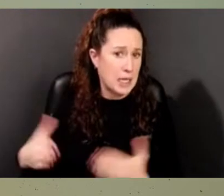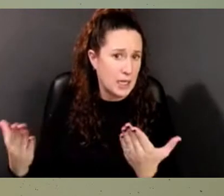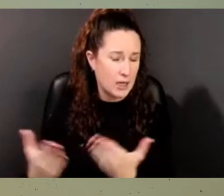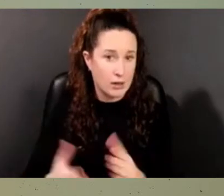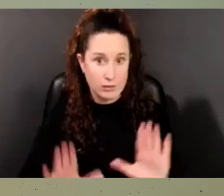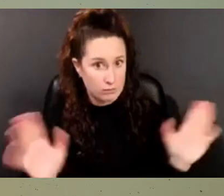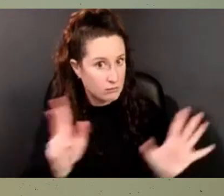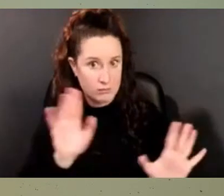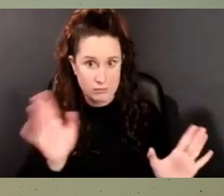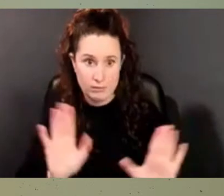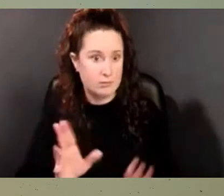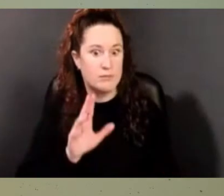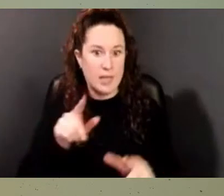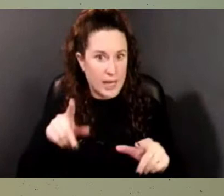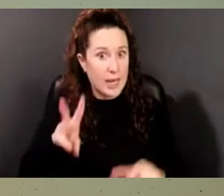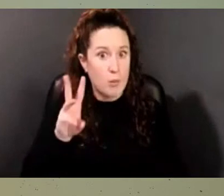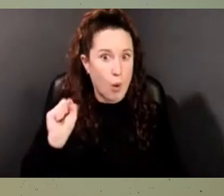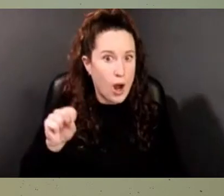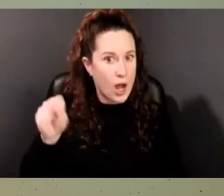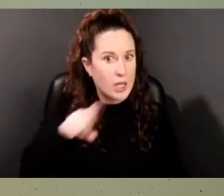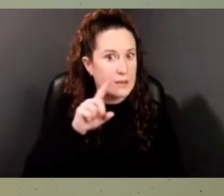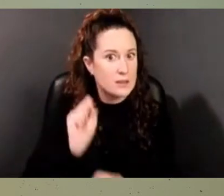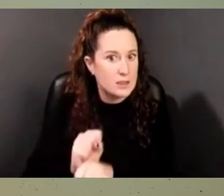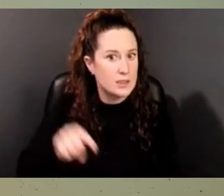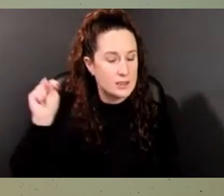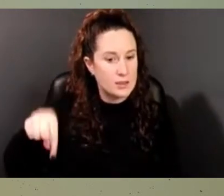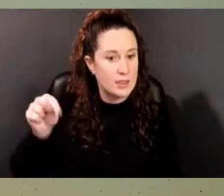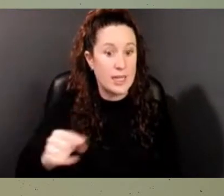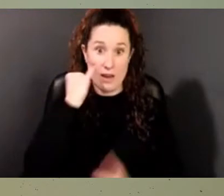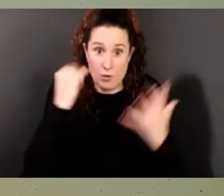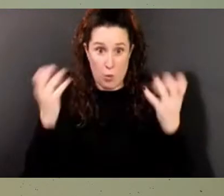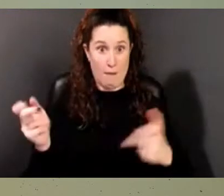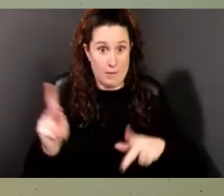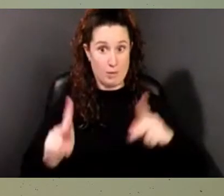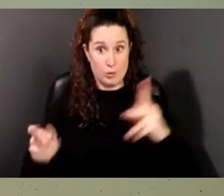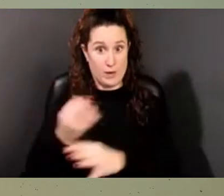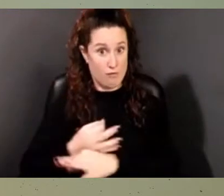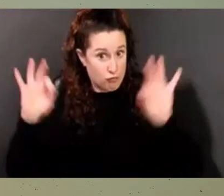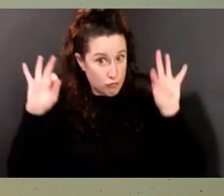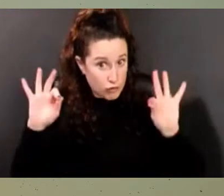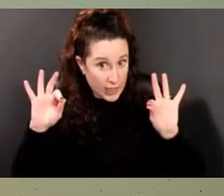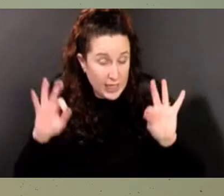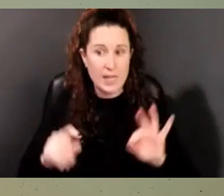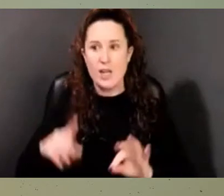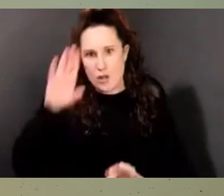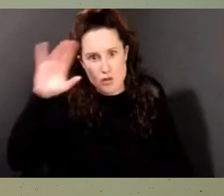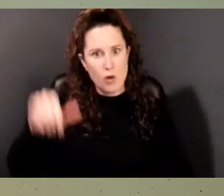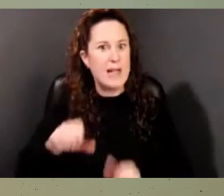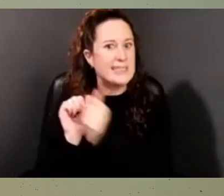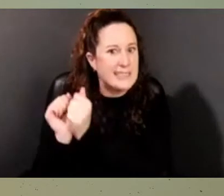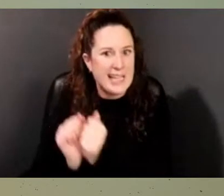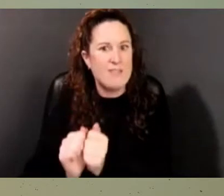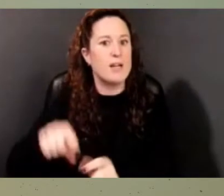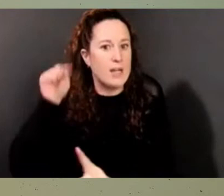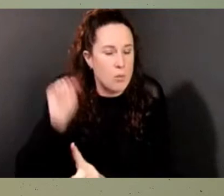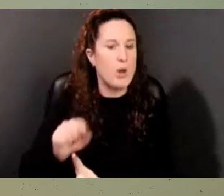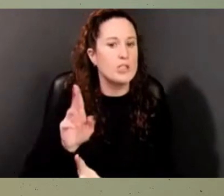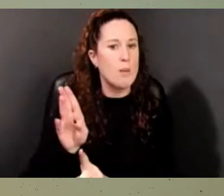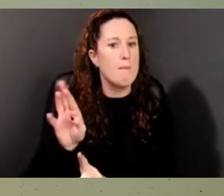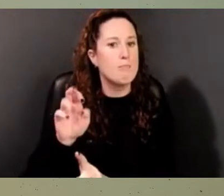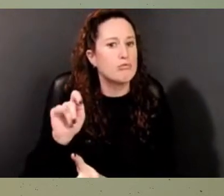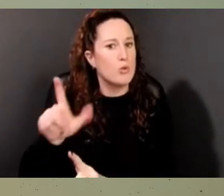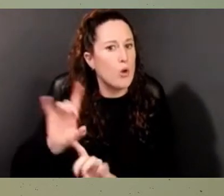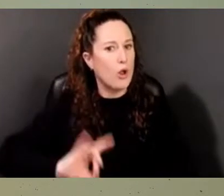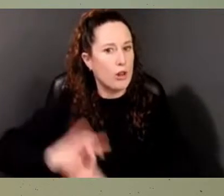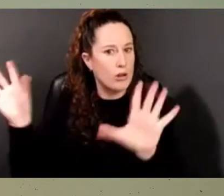away from anybody that wants to be free, which we all do, then it is absolutely brutal, right? So it disrupts that. And it